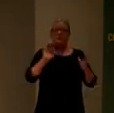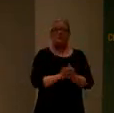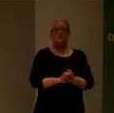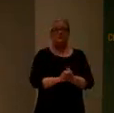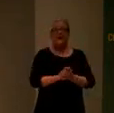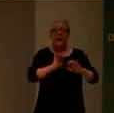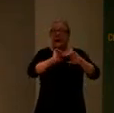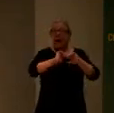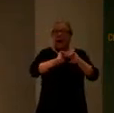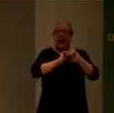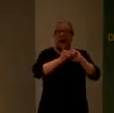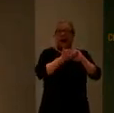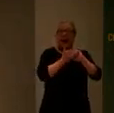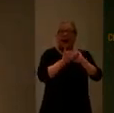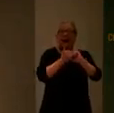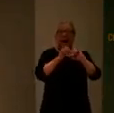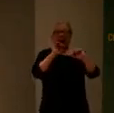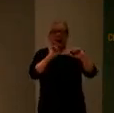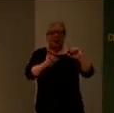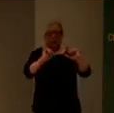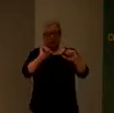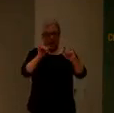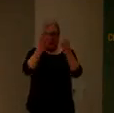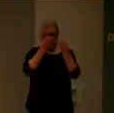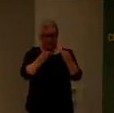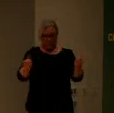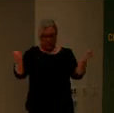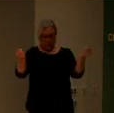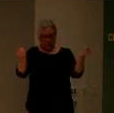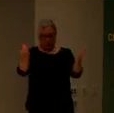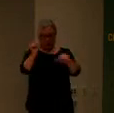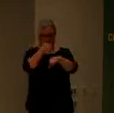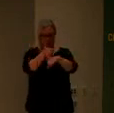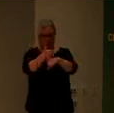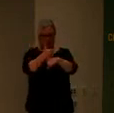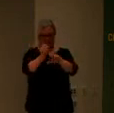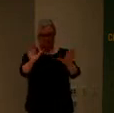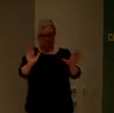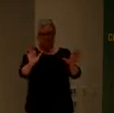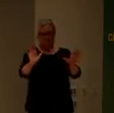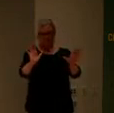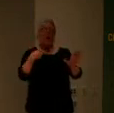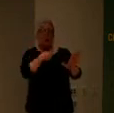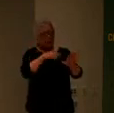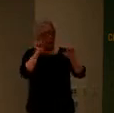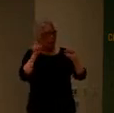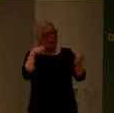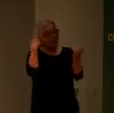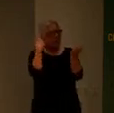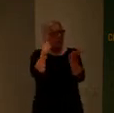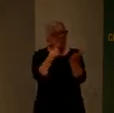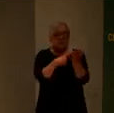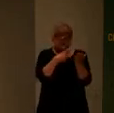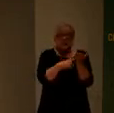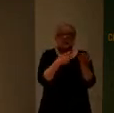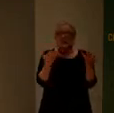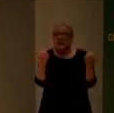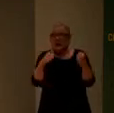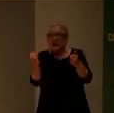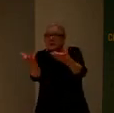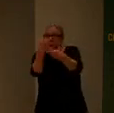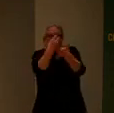So how can we just frame the solutions? Again, we can talk about and try to engage people